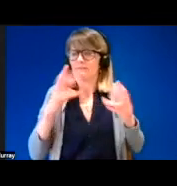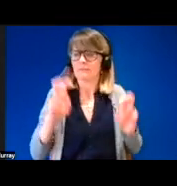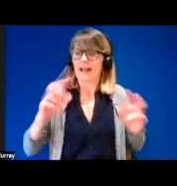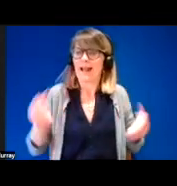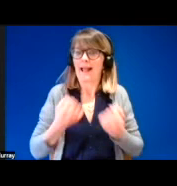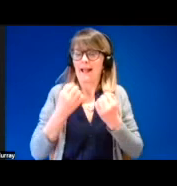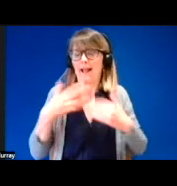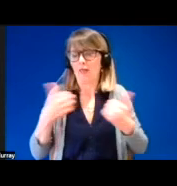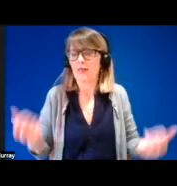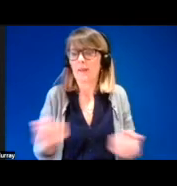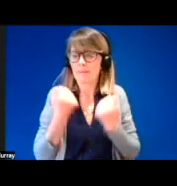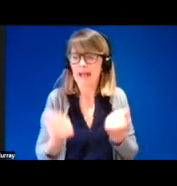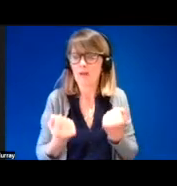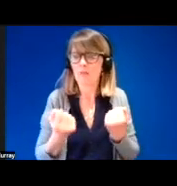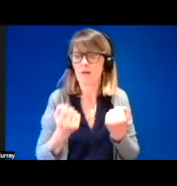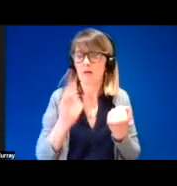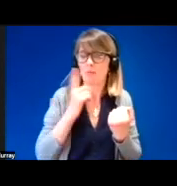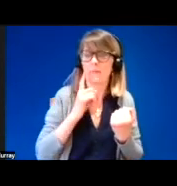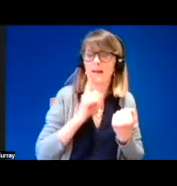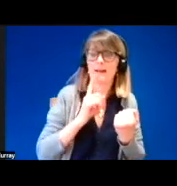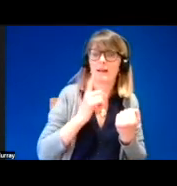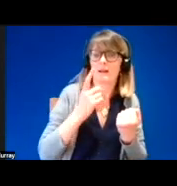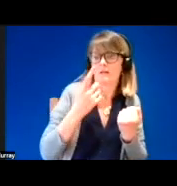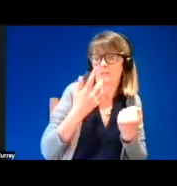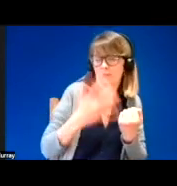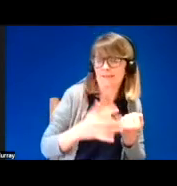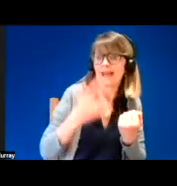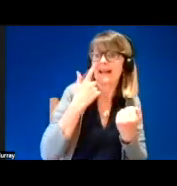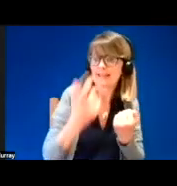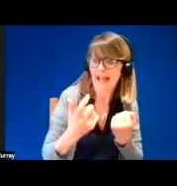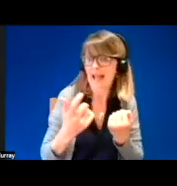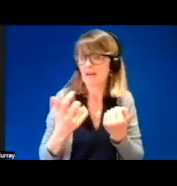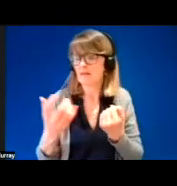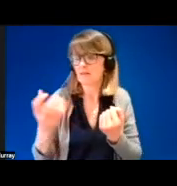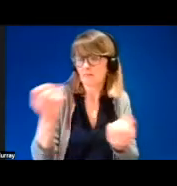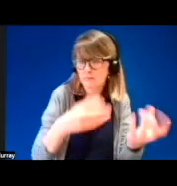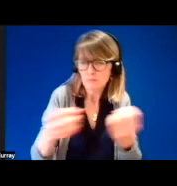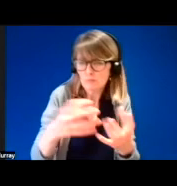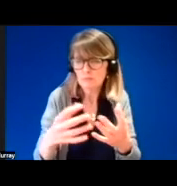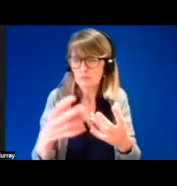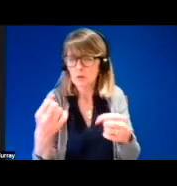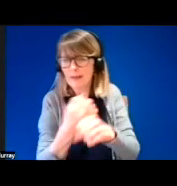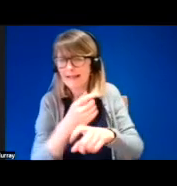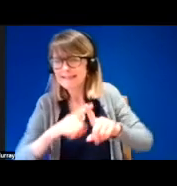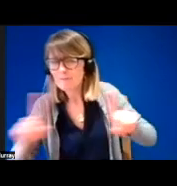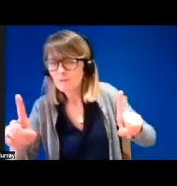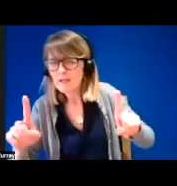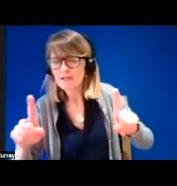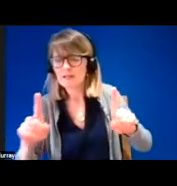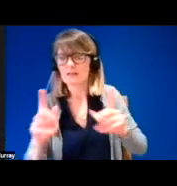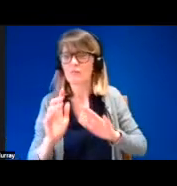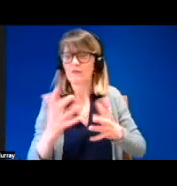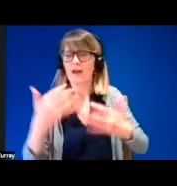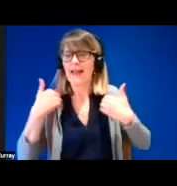women have and can step to make a real difference and provide the energy that God's church needs